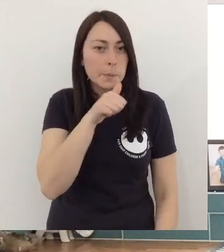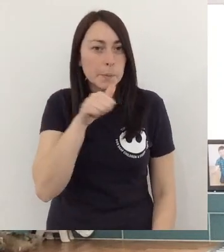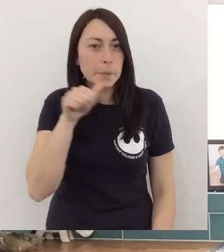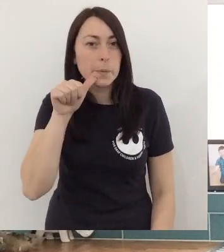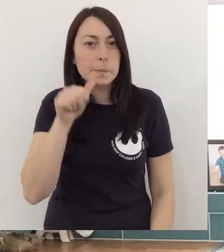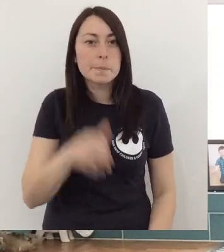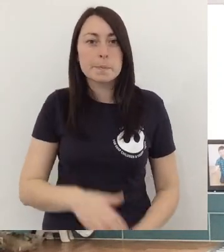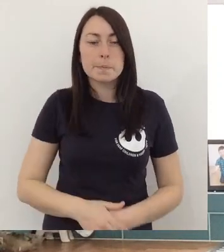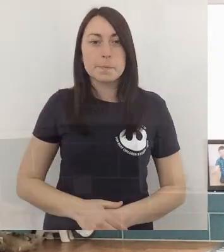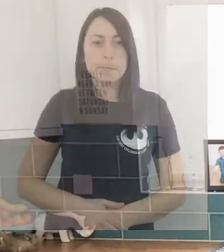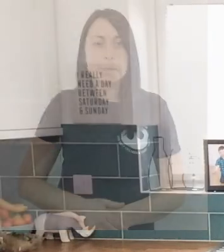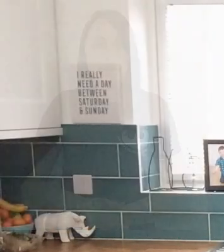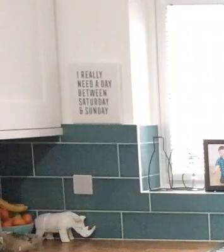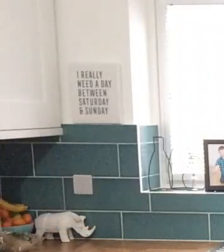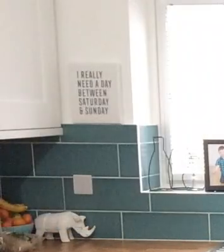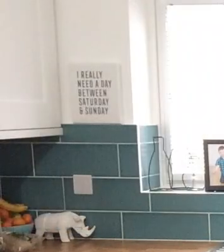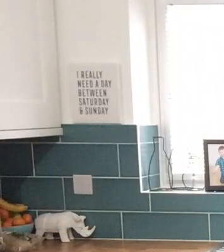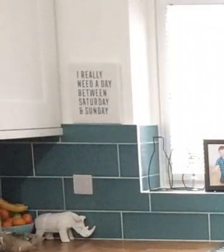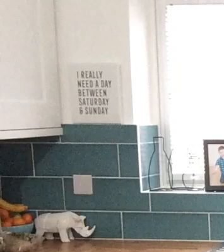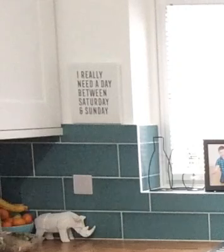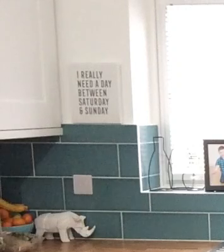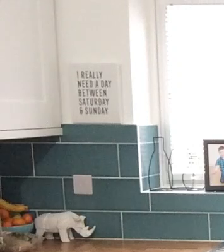it would make a nice pattern.